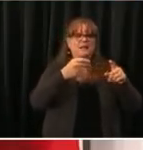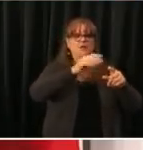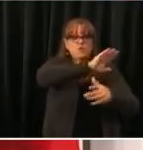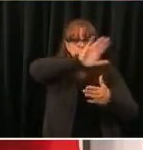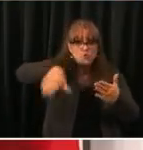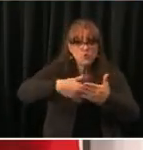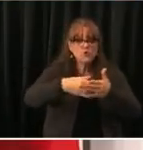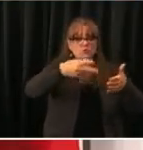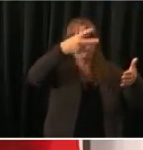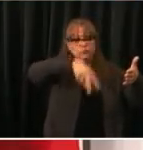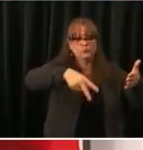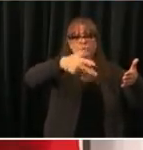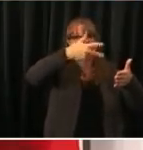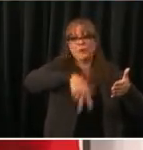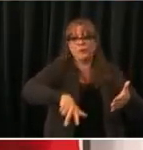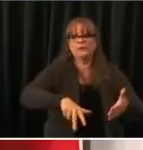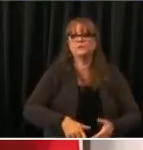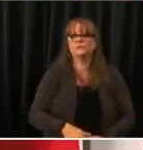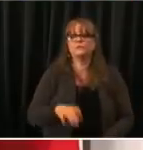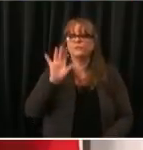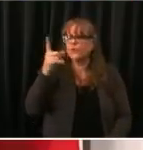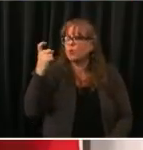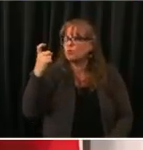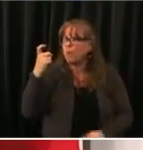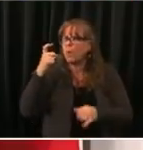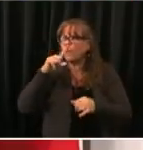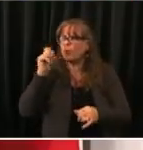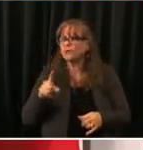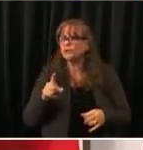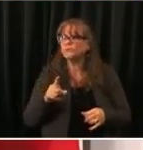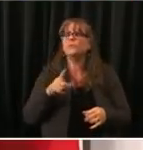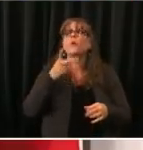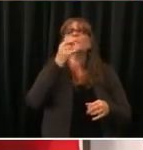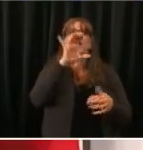What was your final question? Oh, health departments. Yeah. So we've